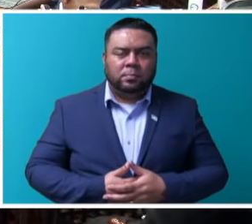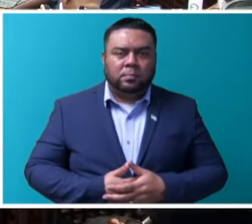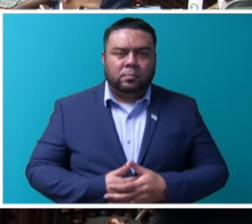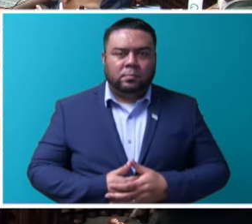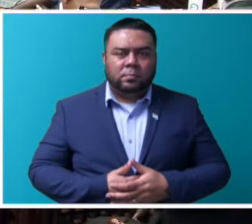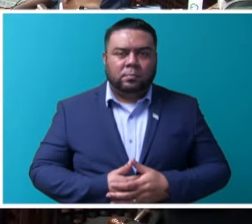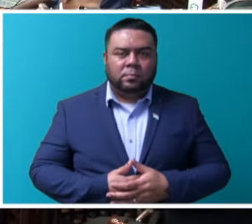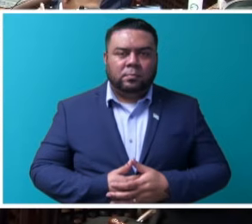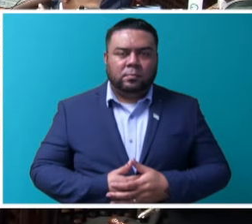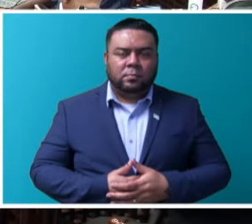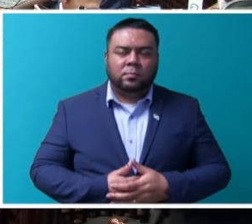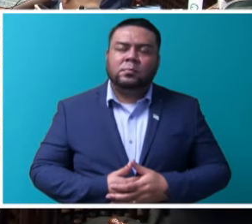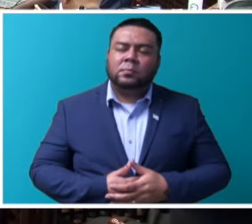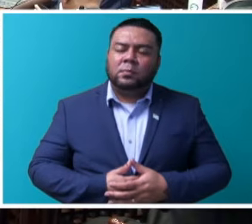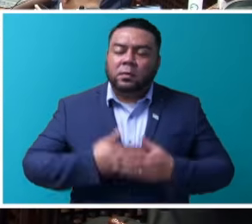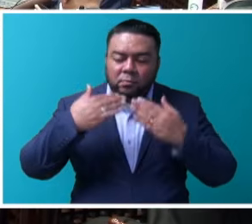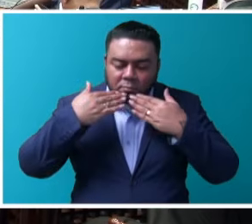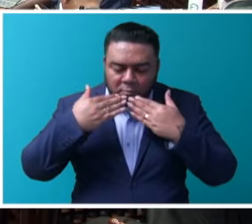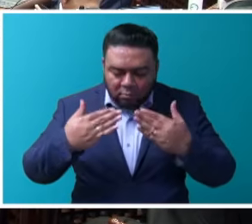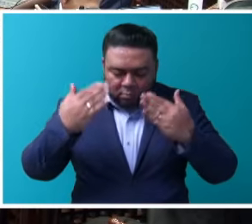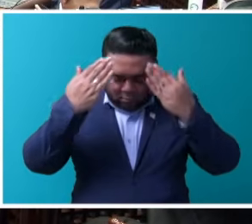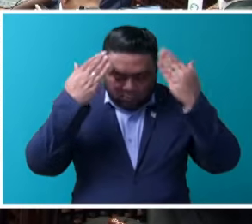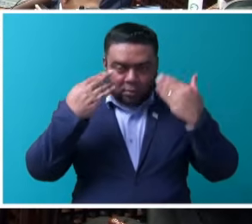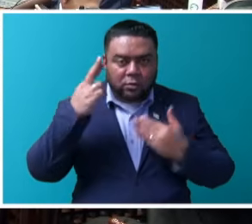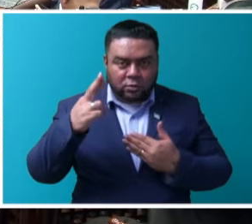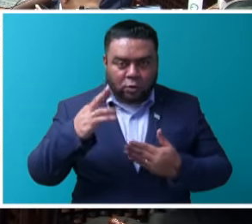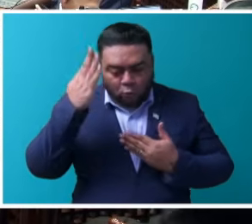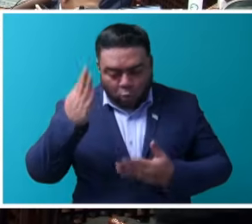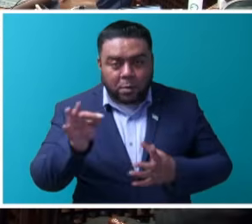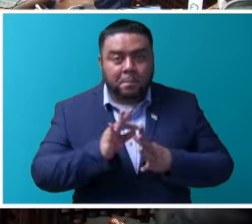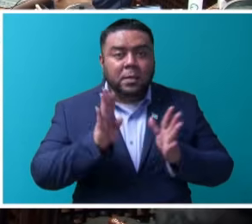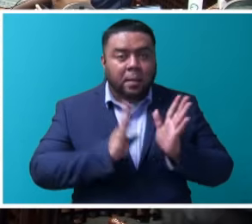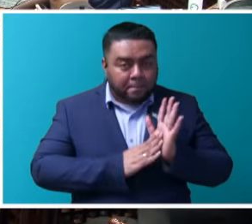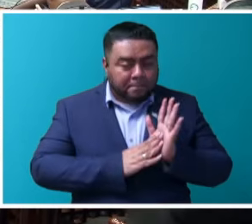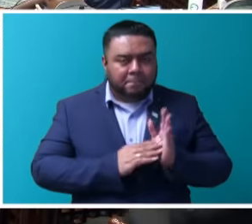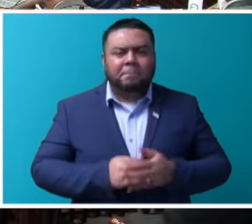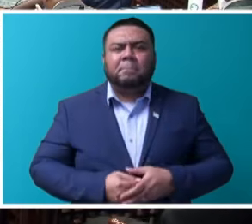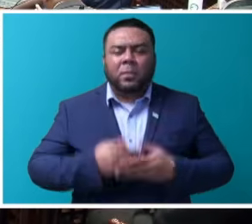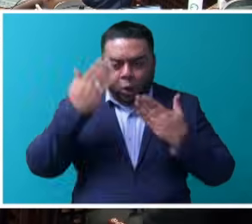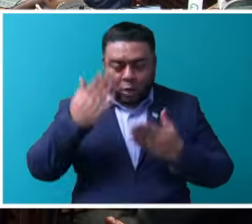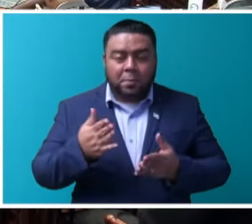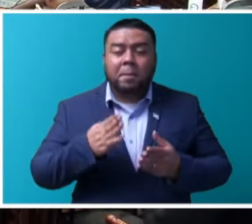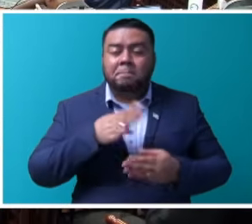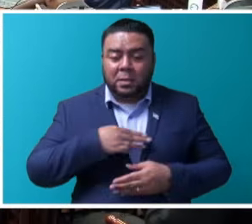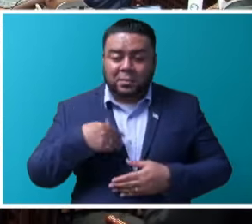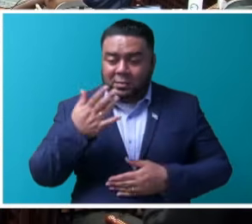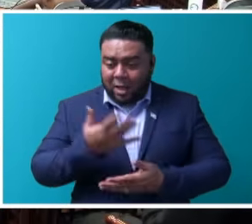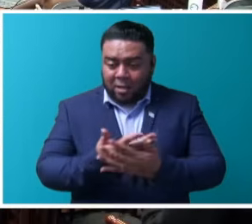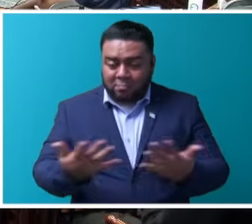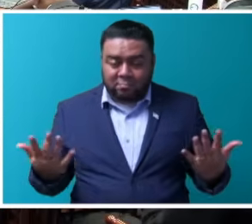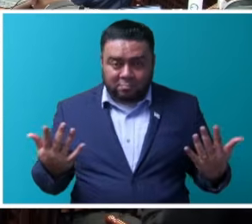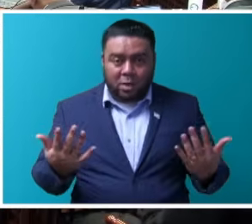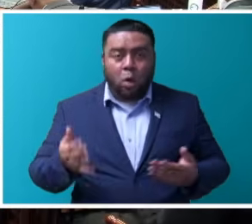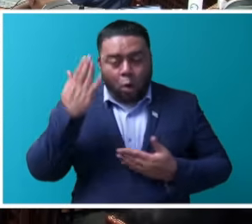Thank you, Mr. Speaker, sir. The Honorable Prime Minister, Honorable Cabinet Ministers,